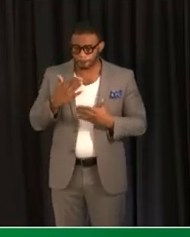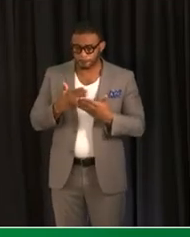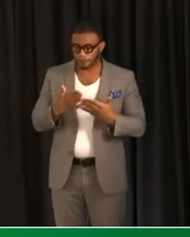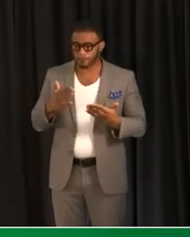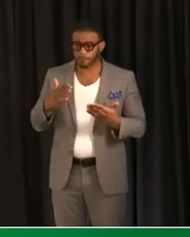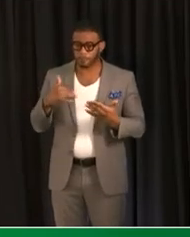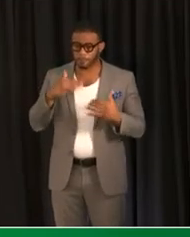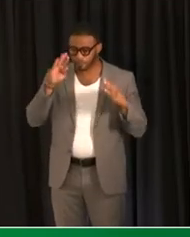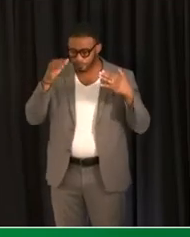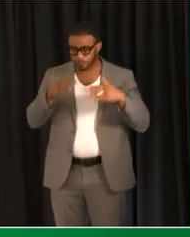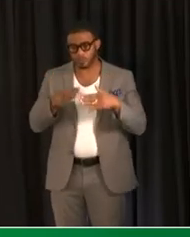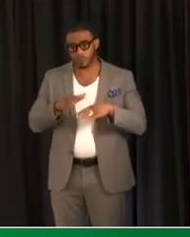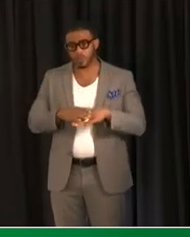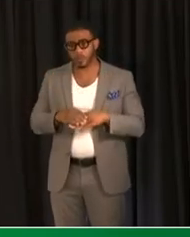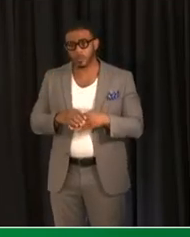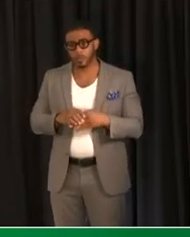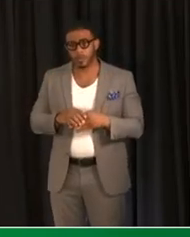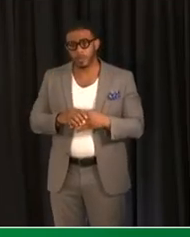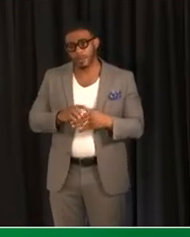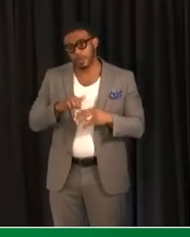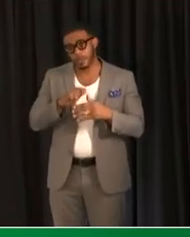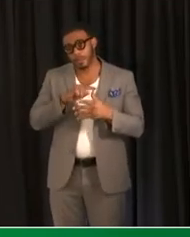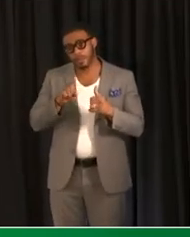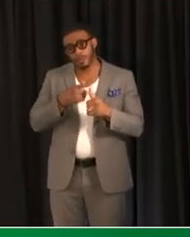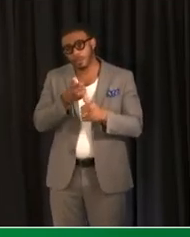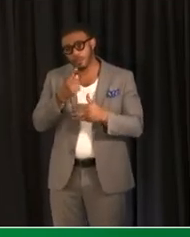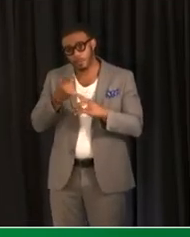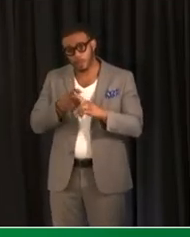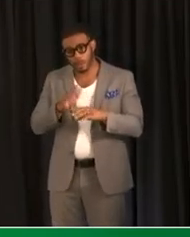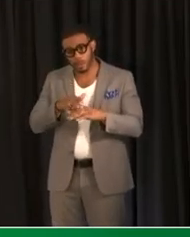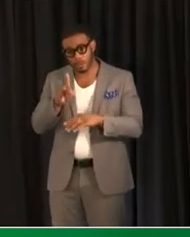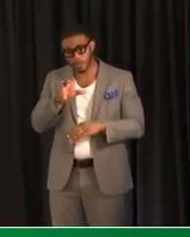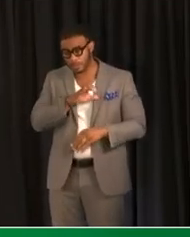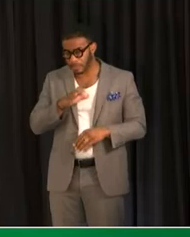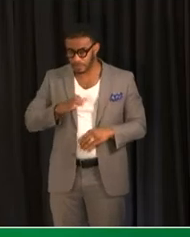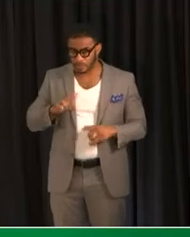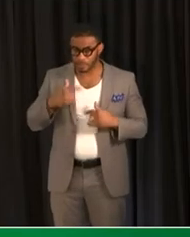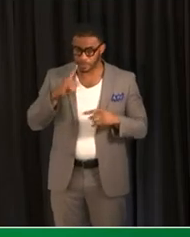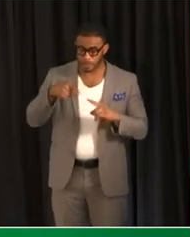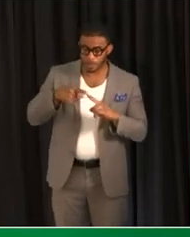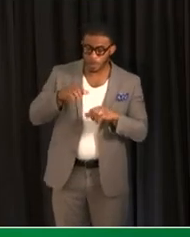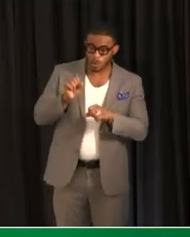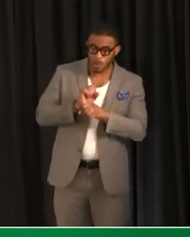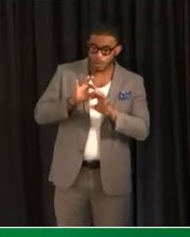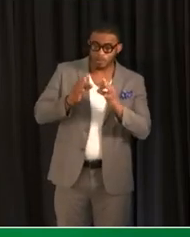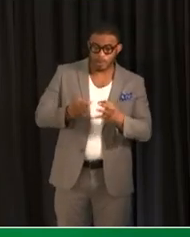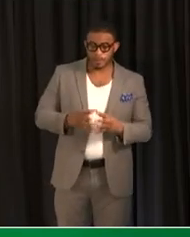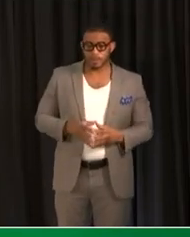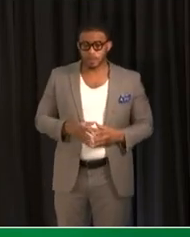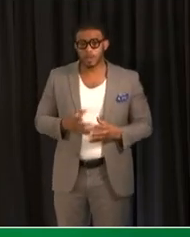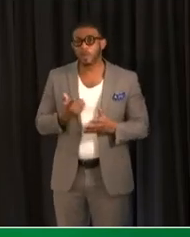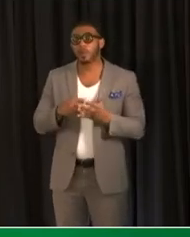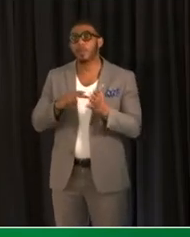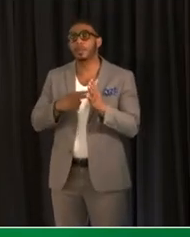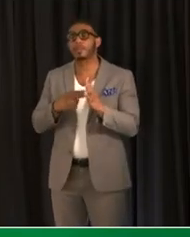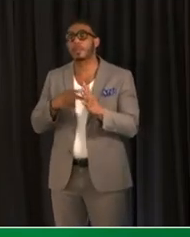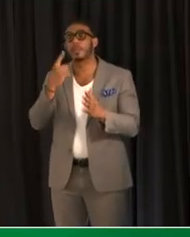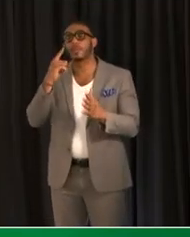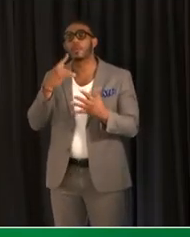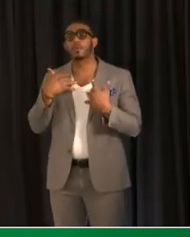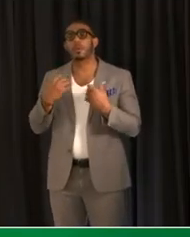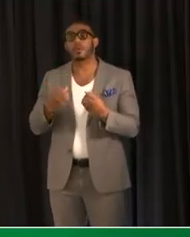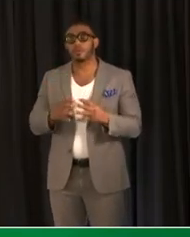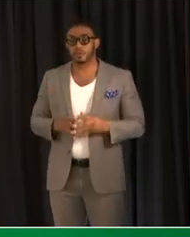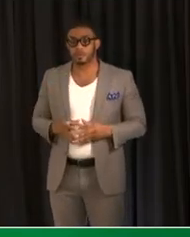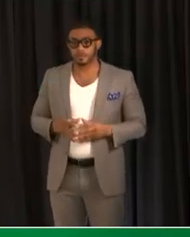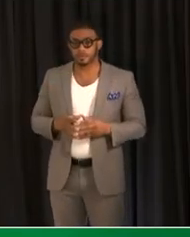For me, some of the things that I have been focusing on in these first couple of months on the council have really been around working families and what that means